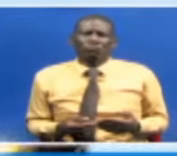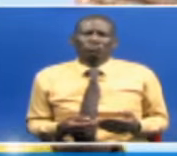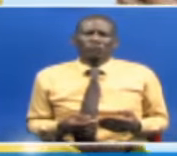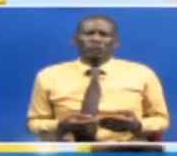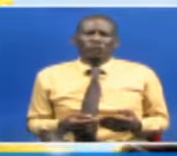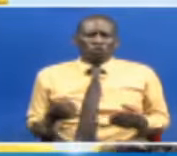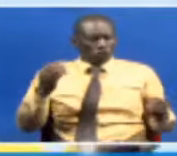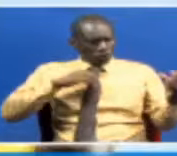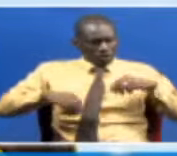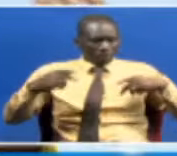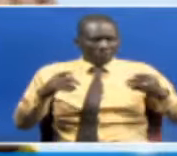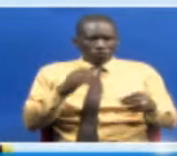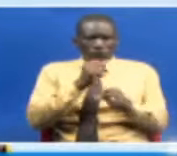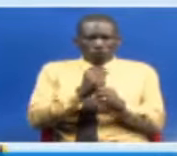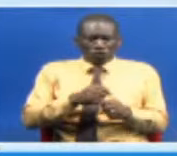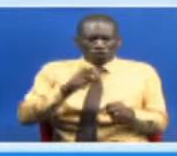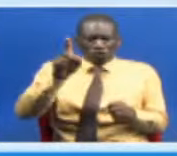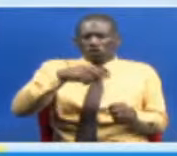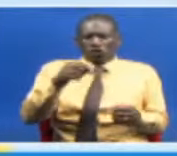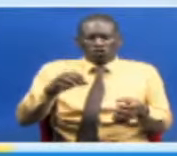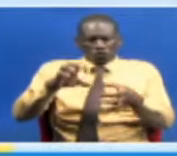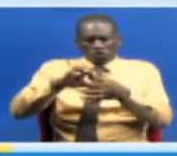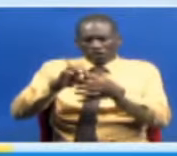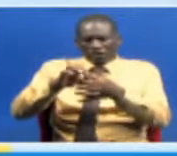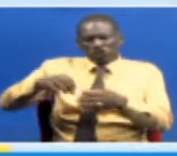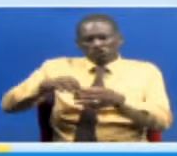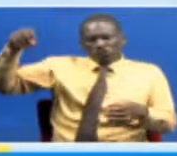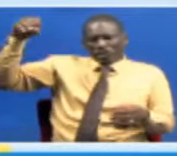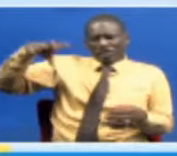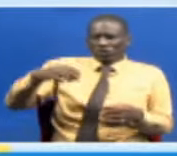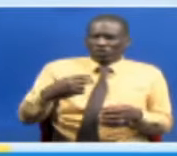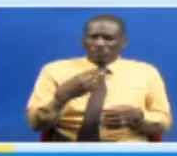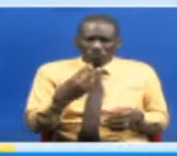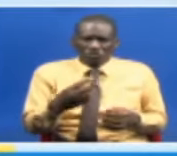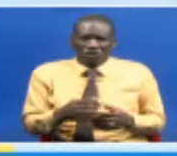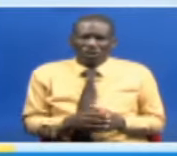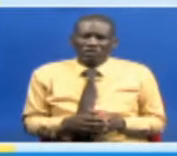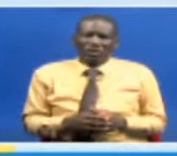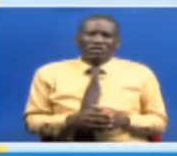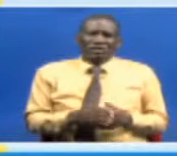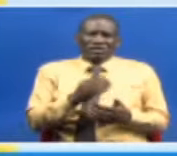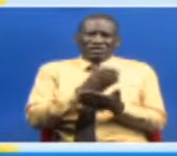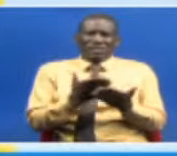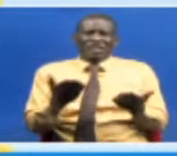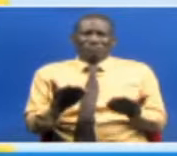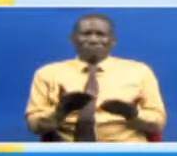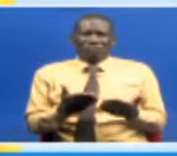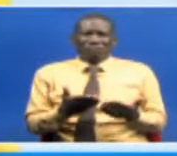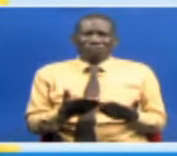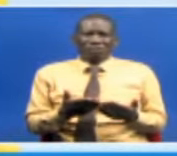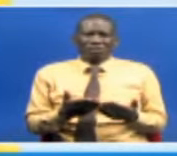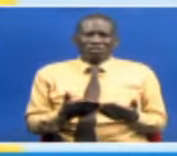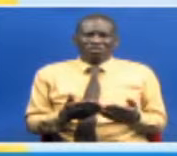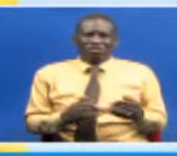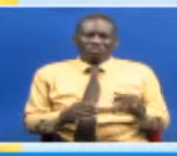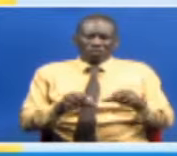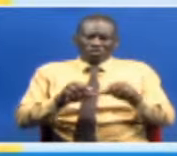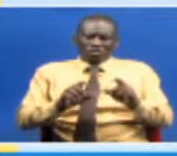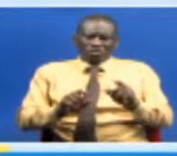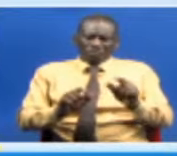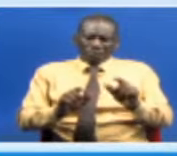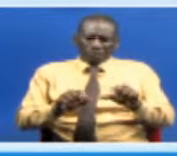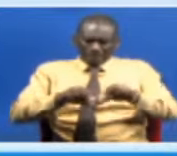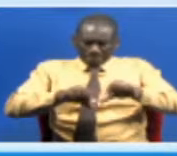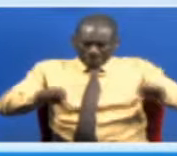people even doing illegal connections with electricity. We saw some spillage on a pipeline that ended up exploding and